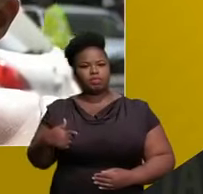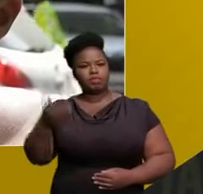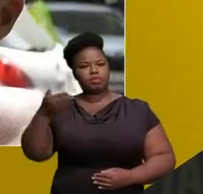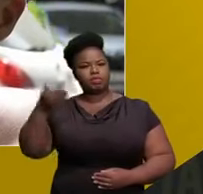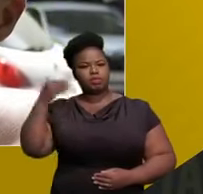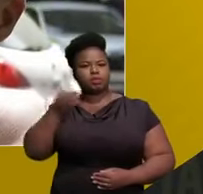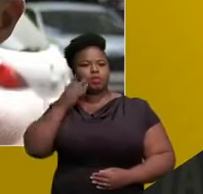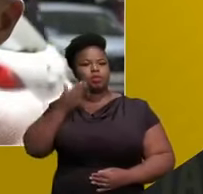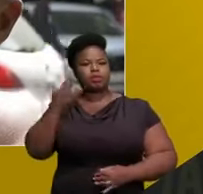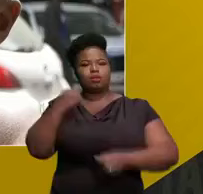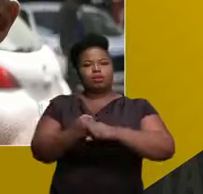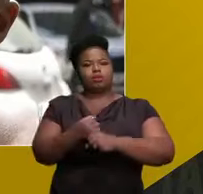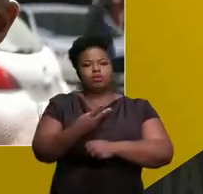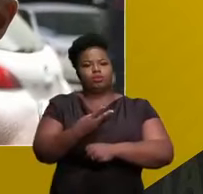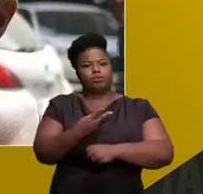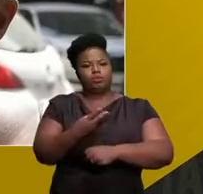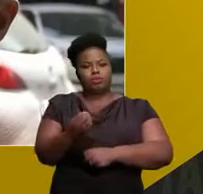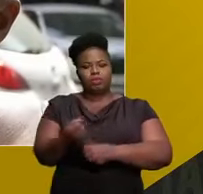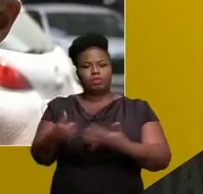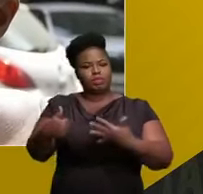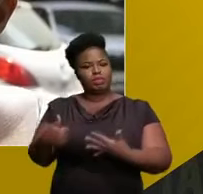was